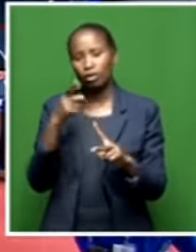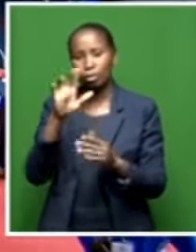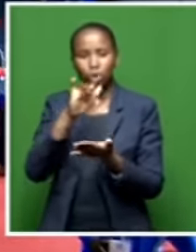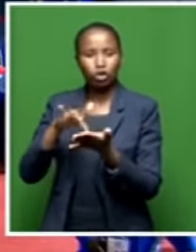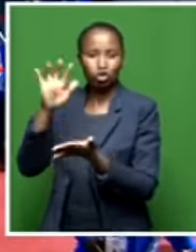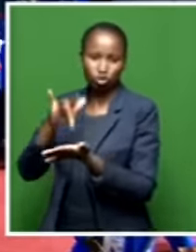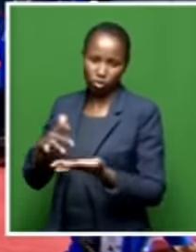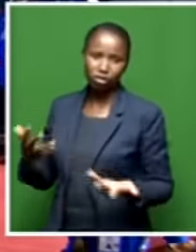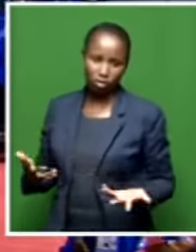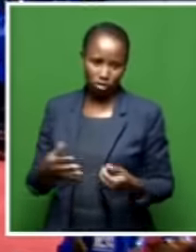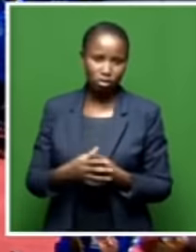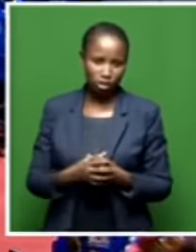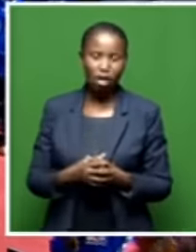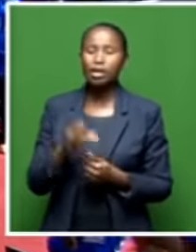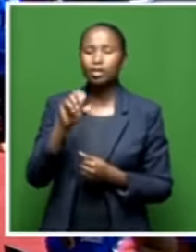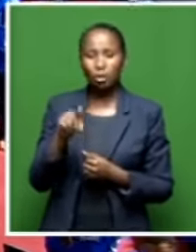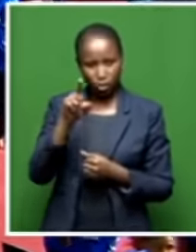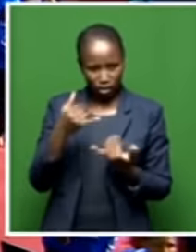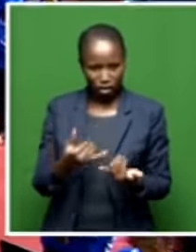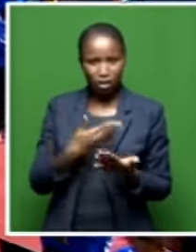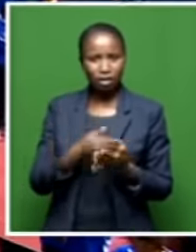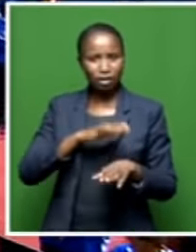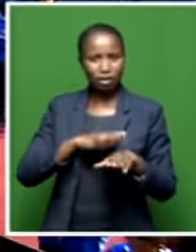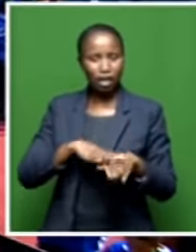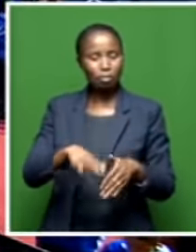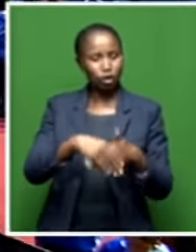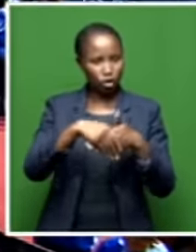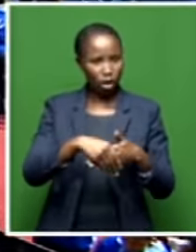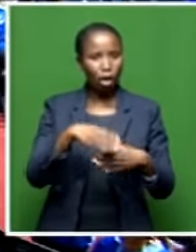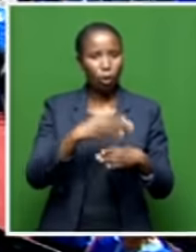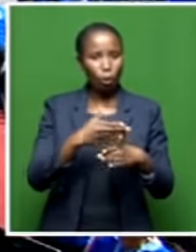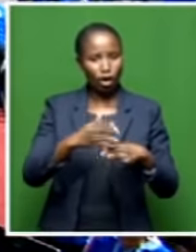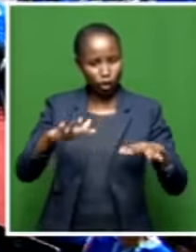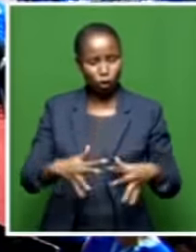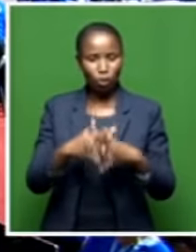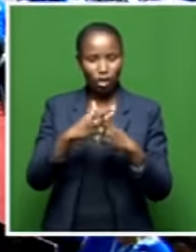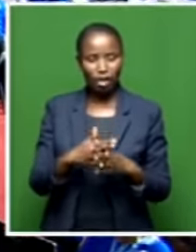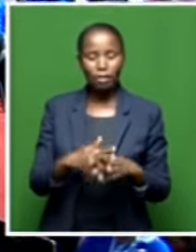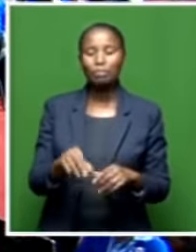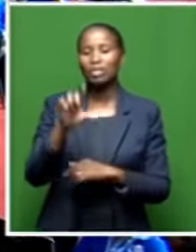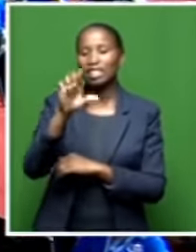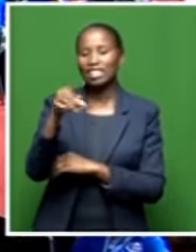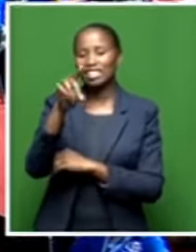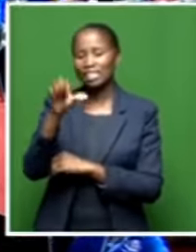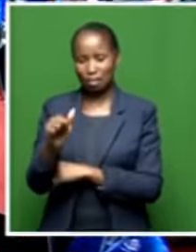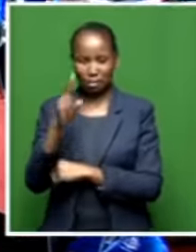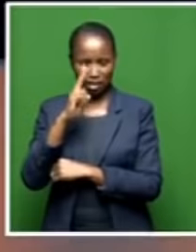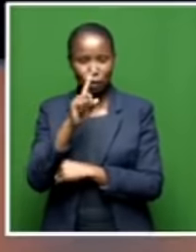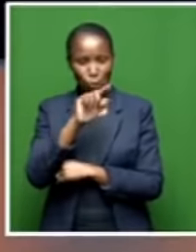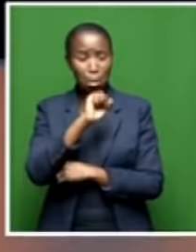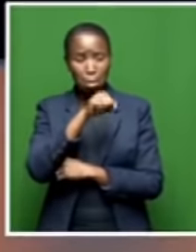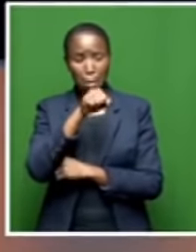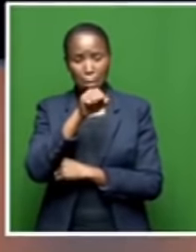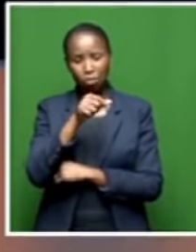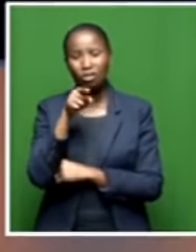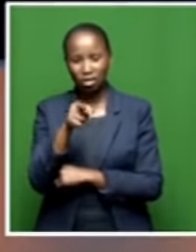that game. Levy, I see you nodding to what the professor is saying, but maybe added to that, should coalitions, form as